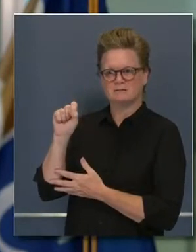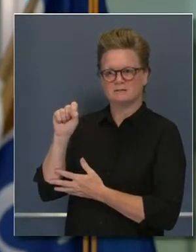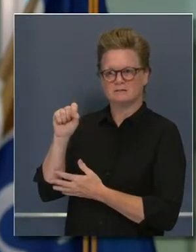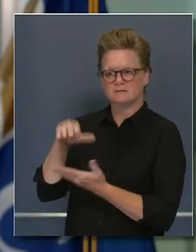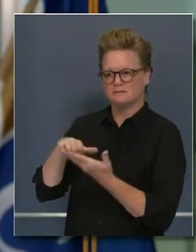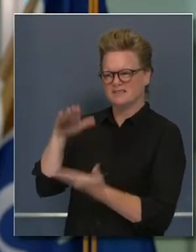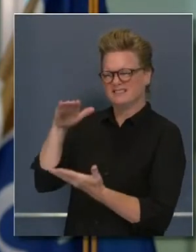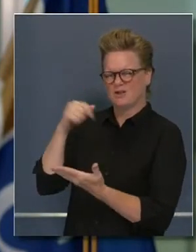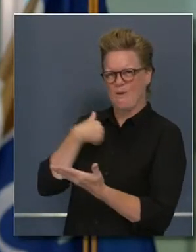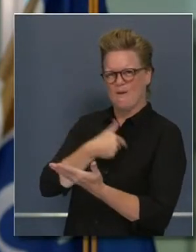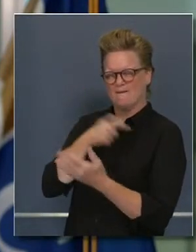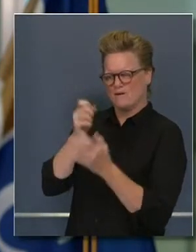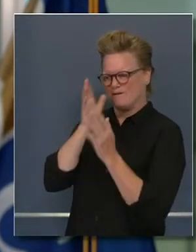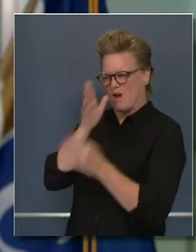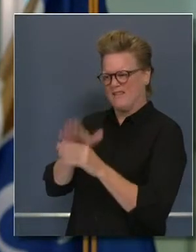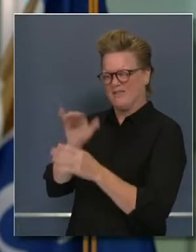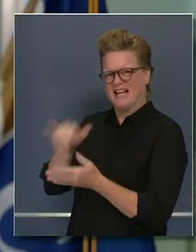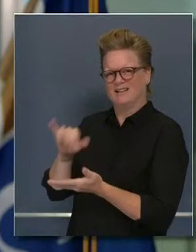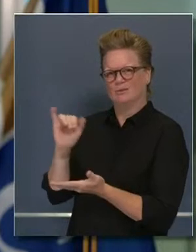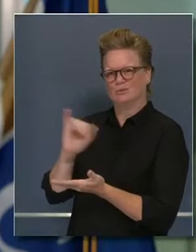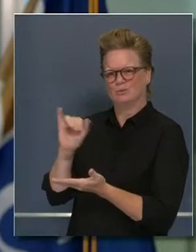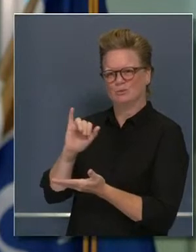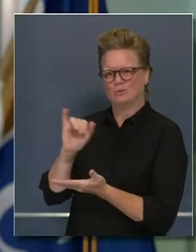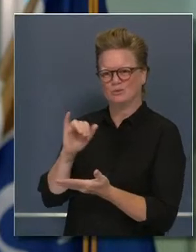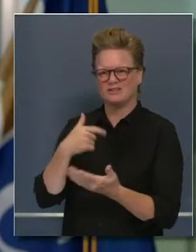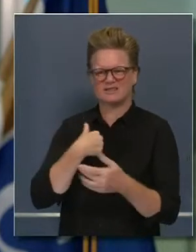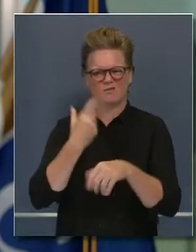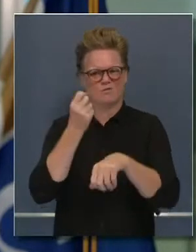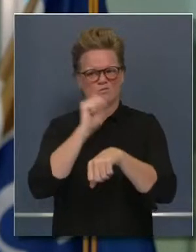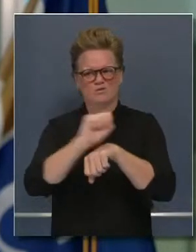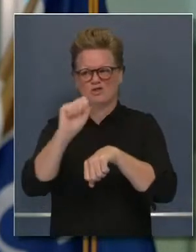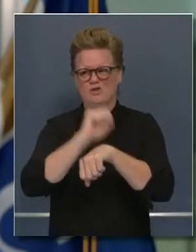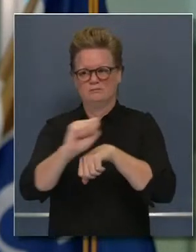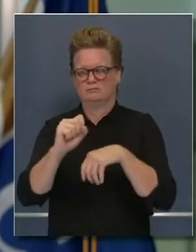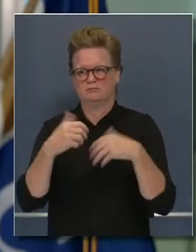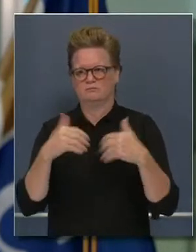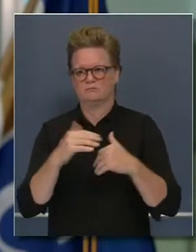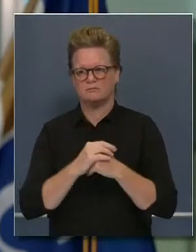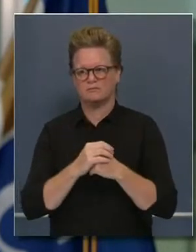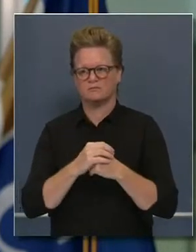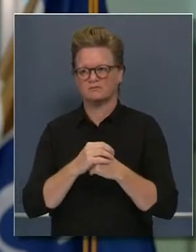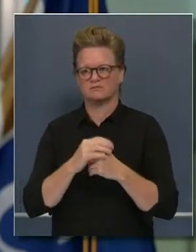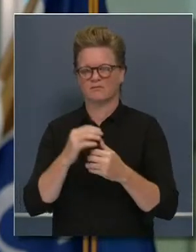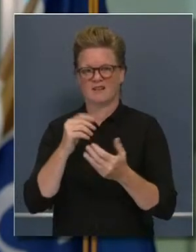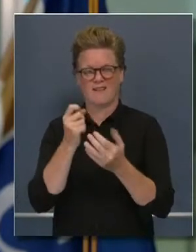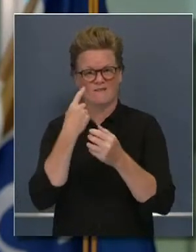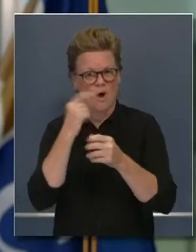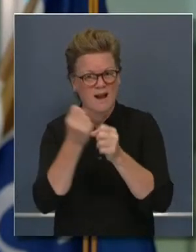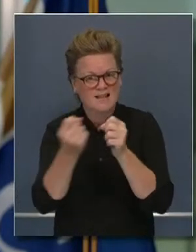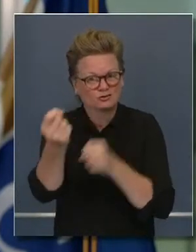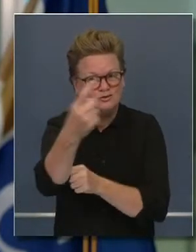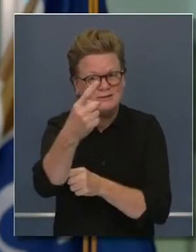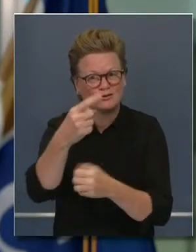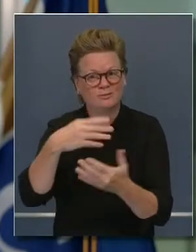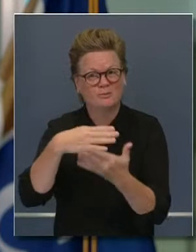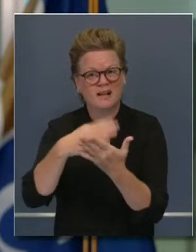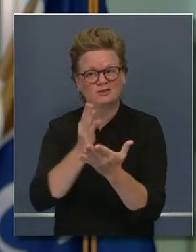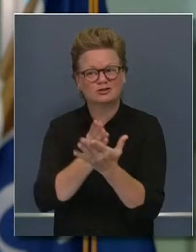spectrum. Already working this afternoon on next year's budget. All these things we're capable of doing, we are